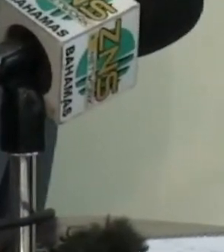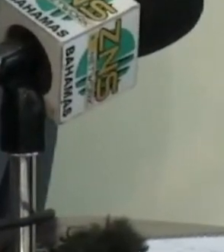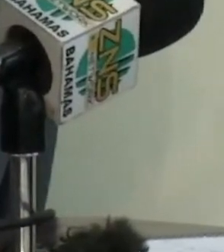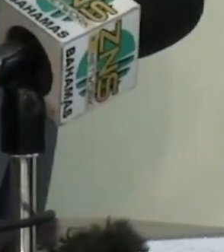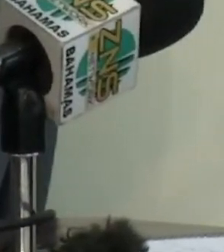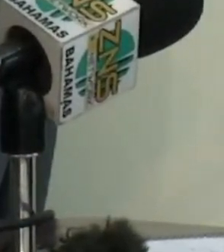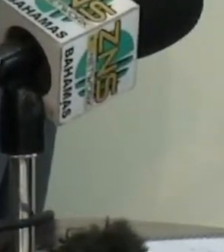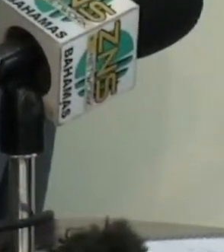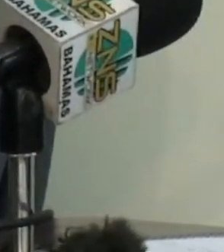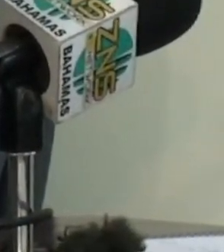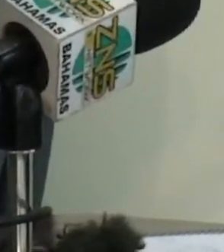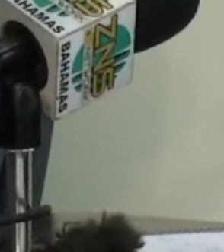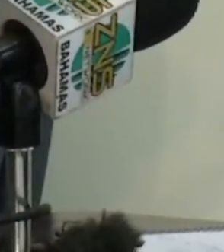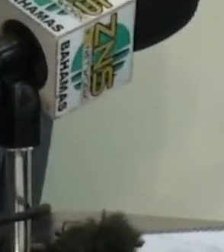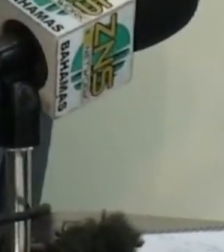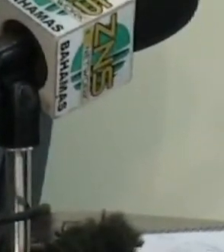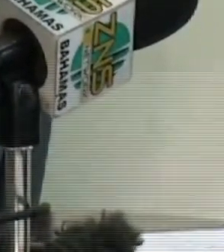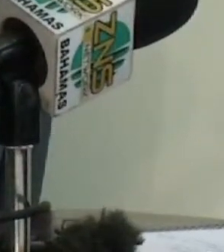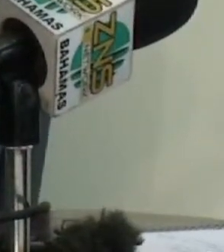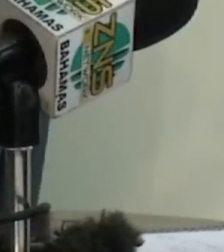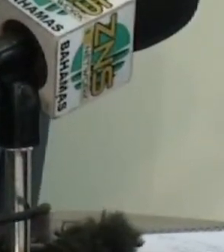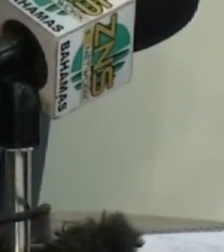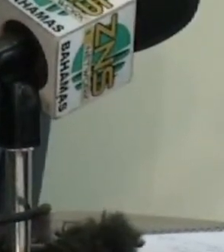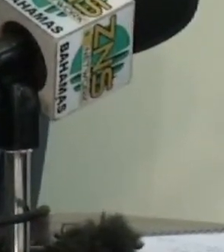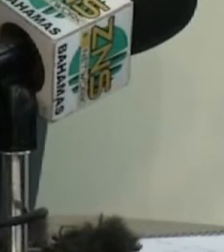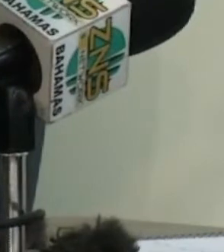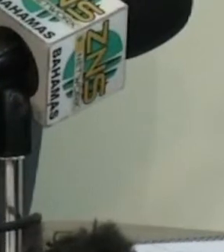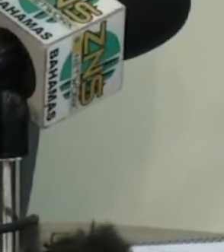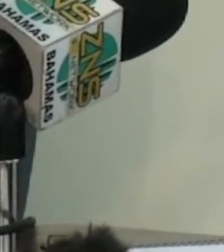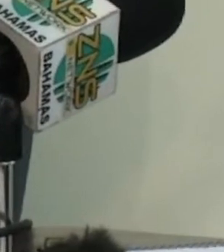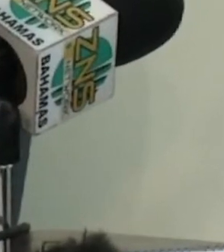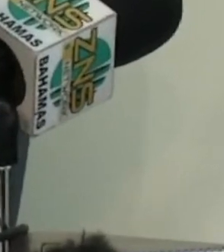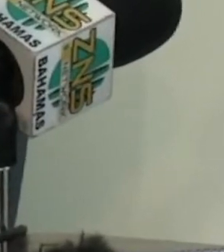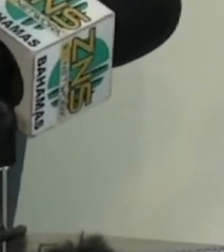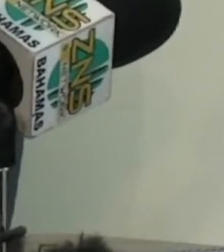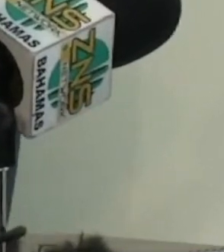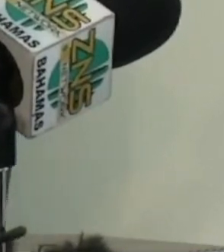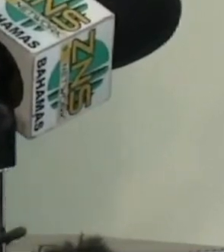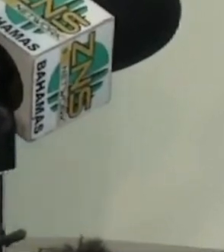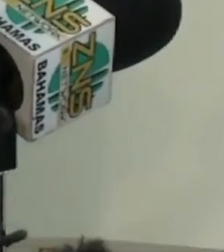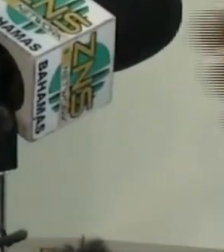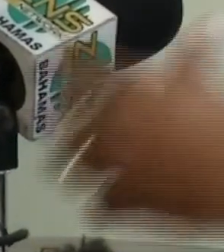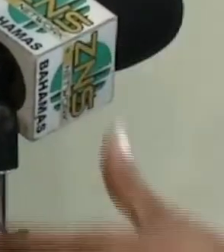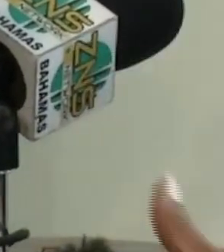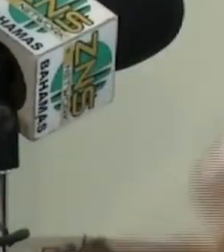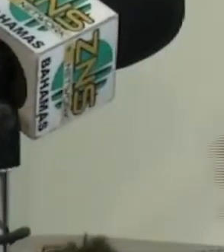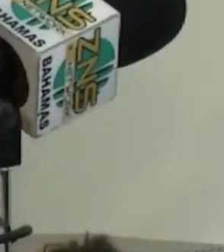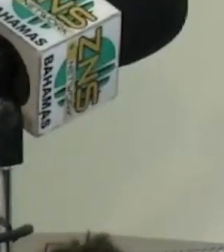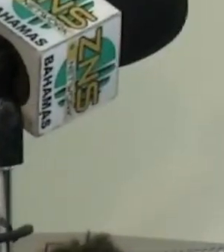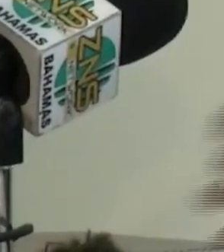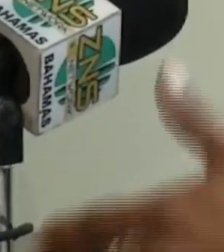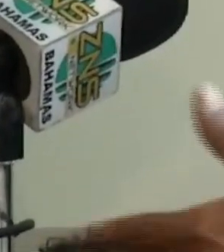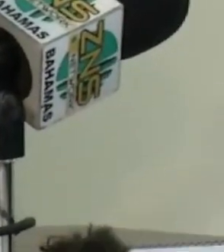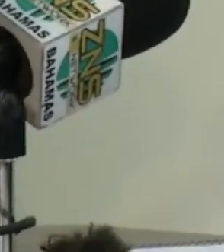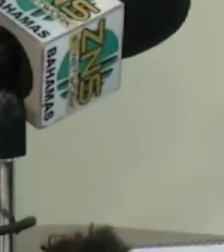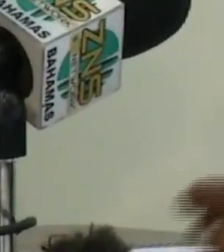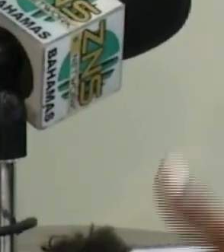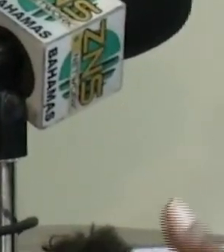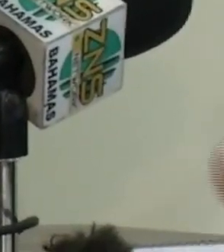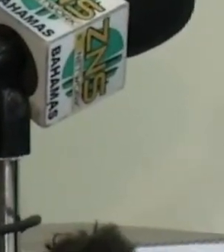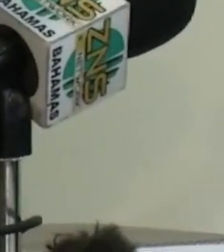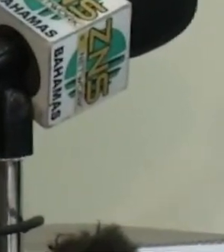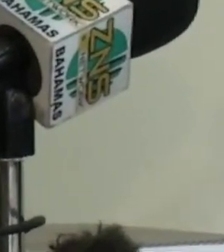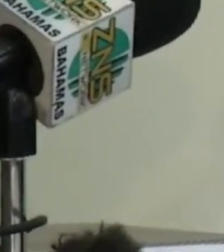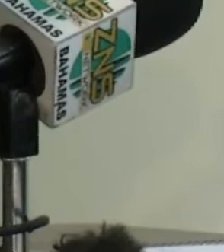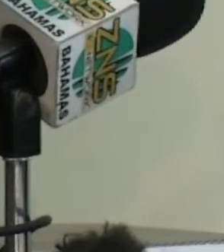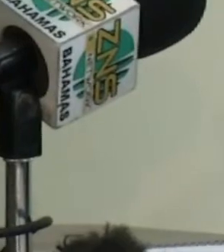particular entity who we've narrowed in on, and we expect that that will be concluded in short order. But in the interim, there have been some issues at the